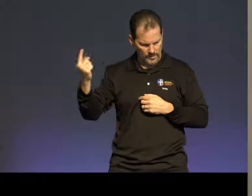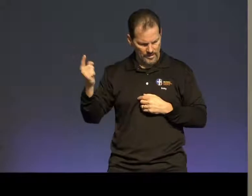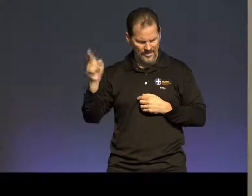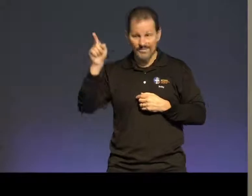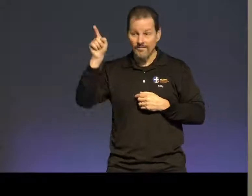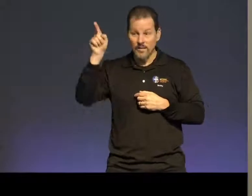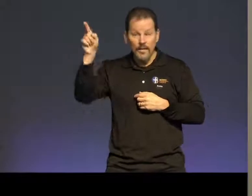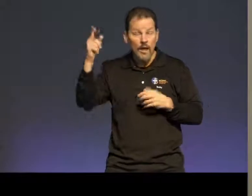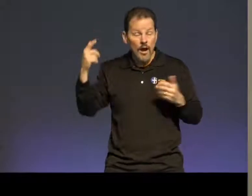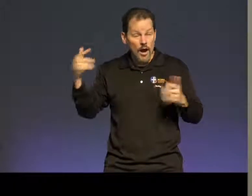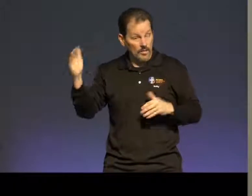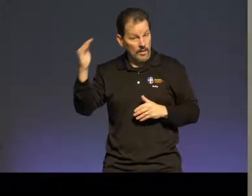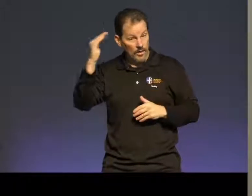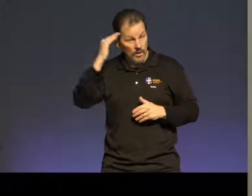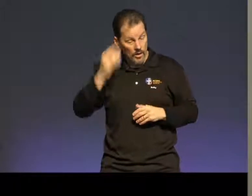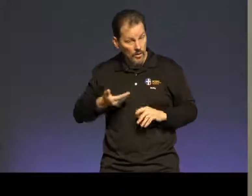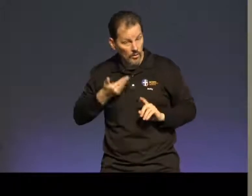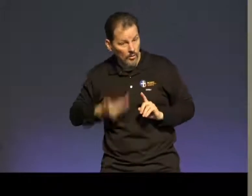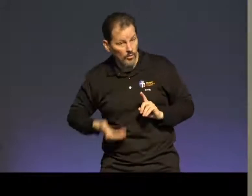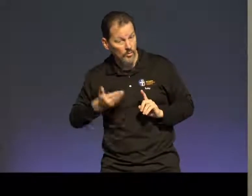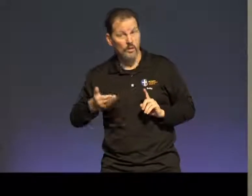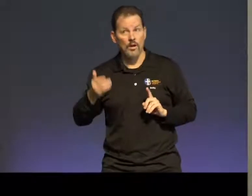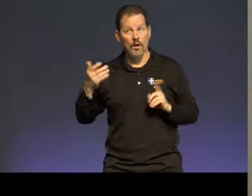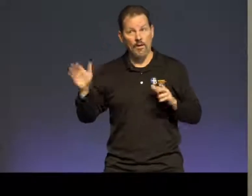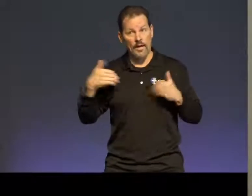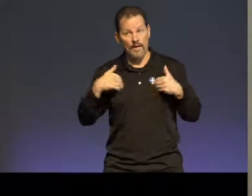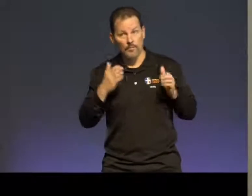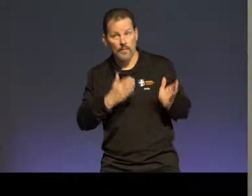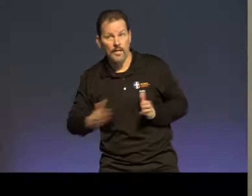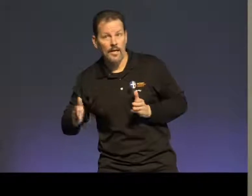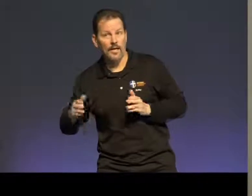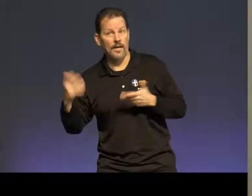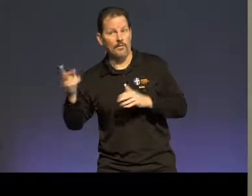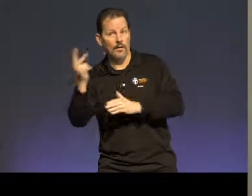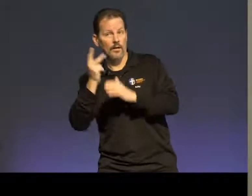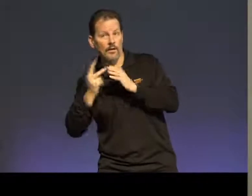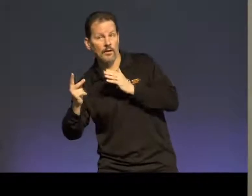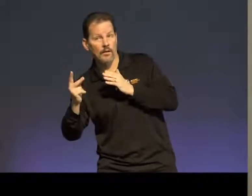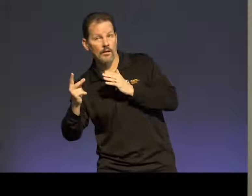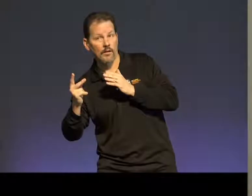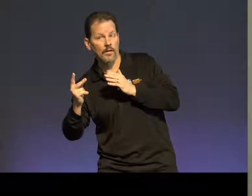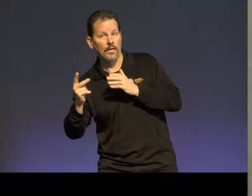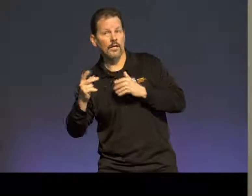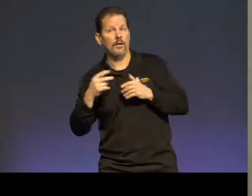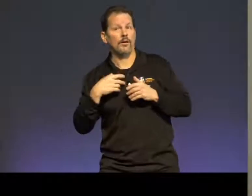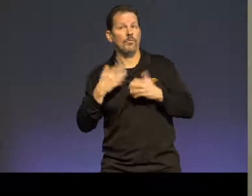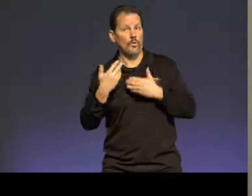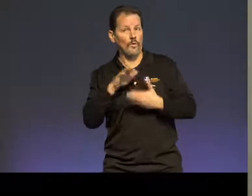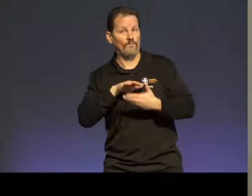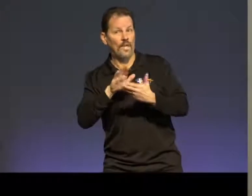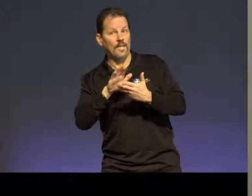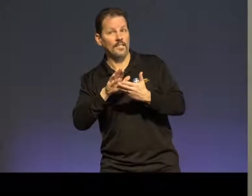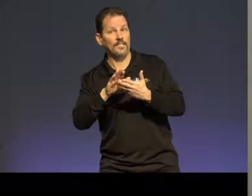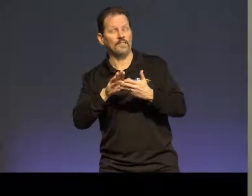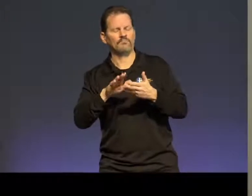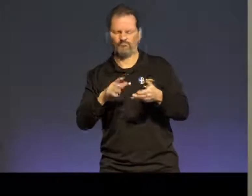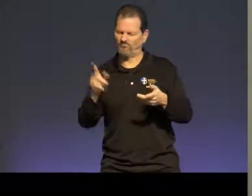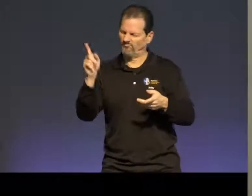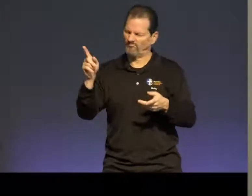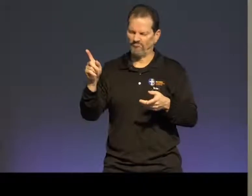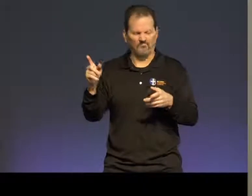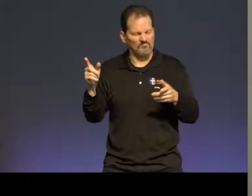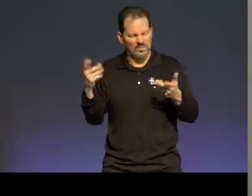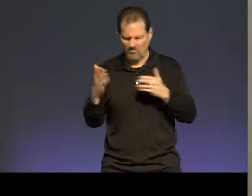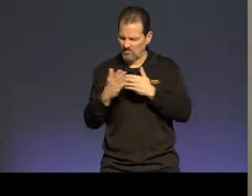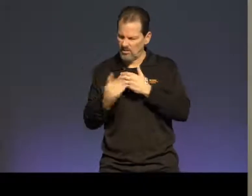know that what was coming in front of you was going to happen? And did he call you anyway? And I found myself wrestling with it so much